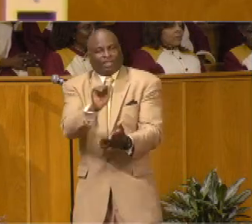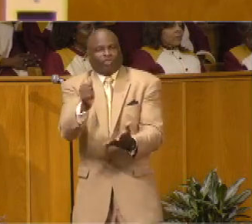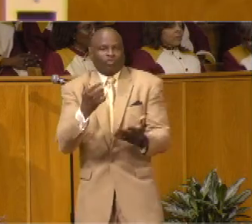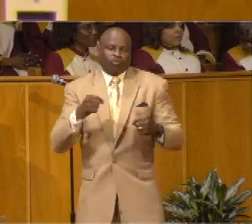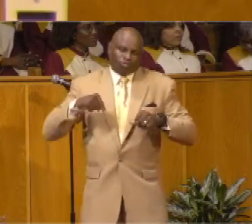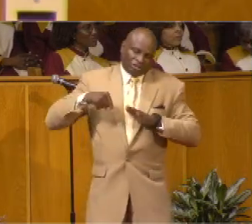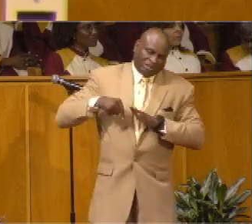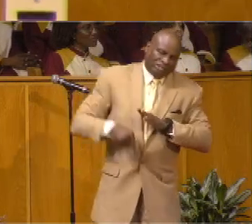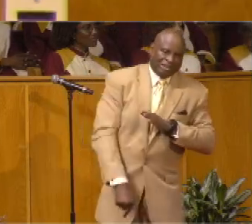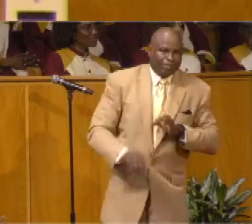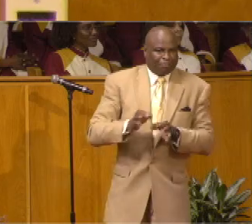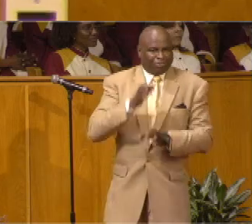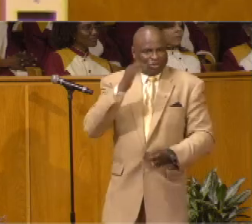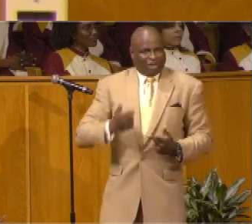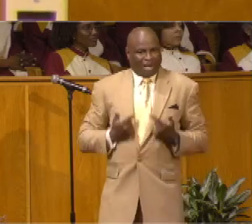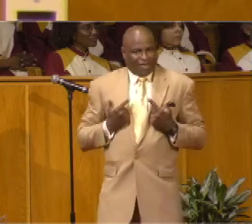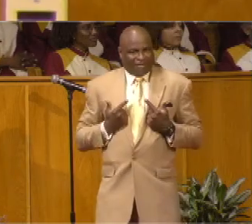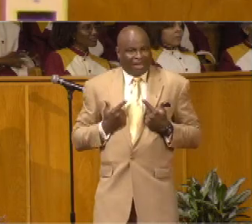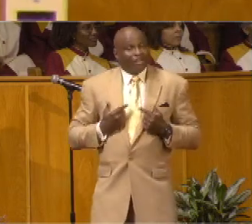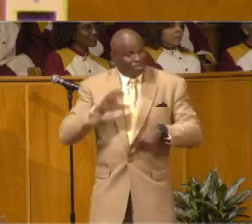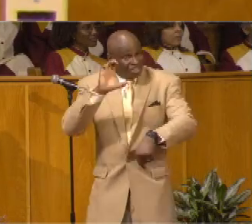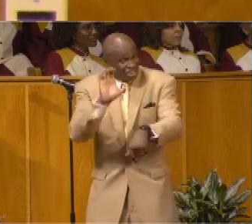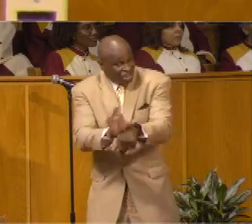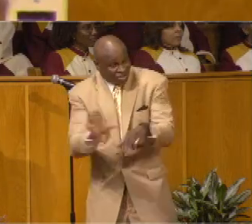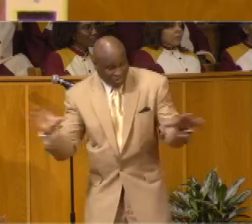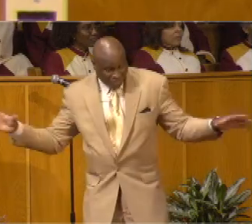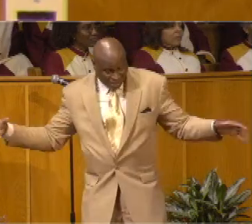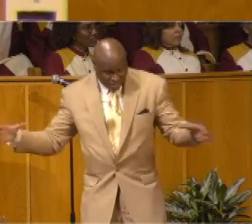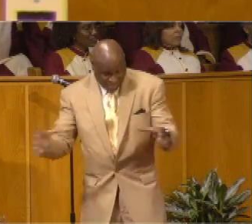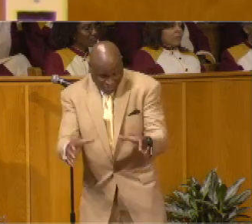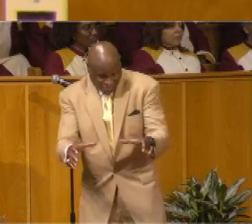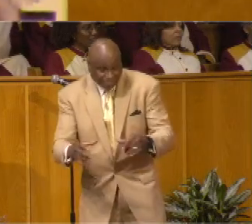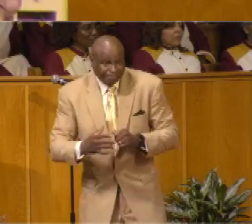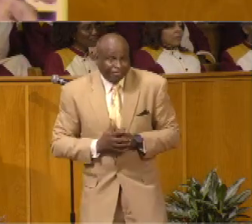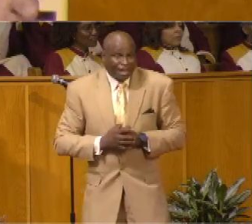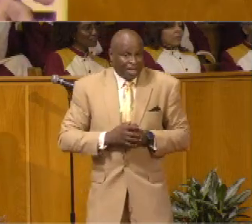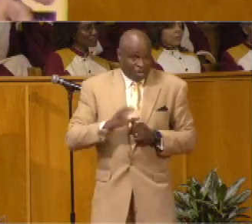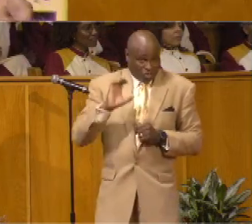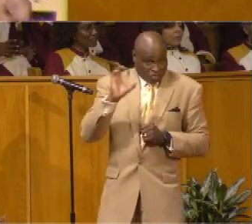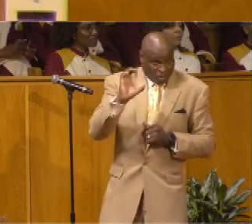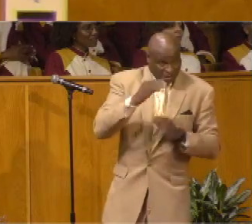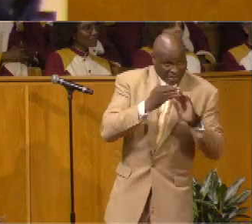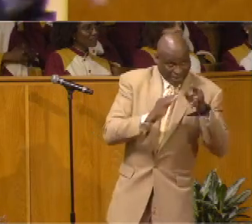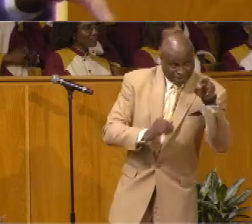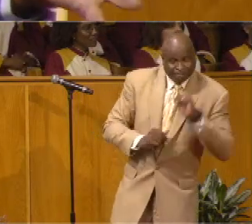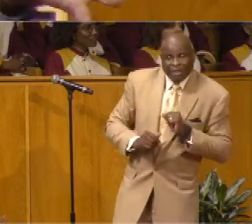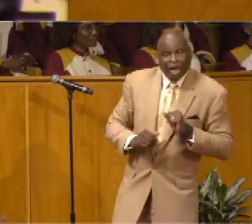maturity. And so when the church gathered together in worship in Corinth,